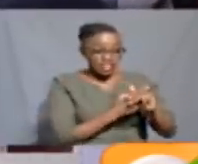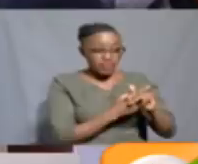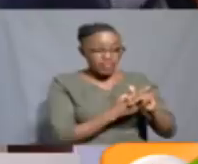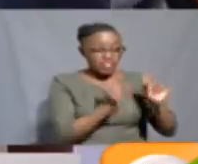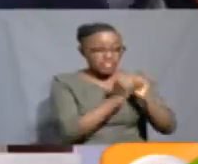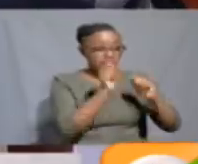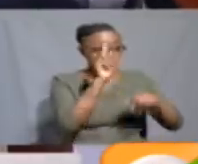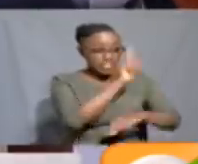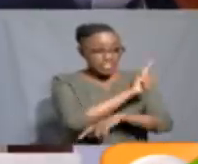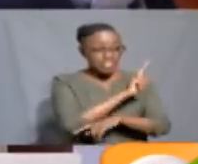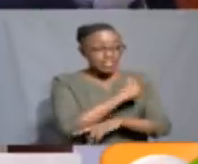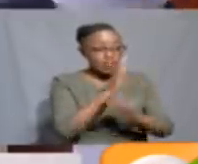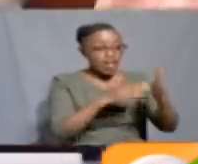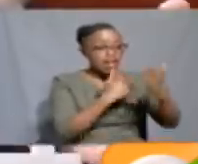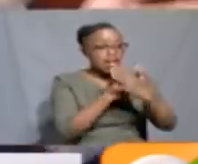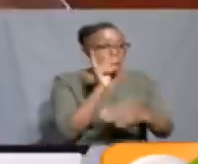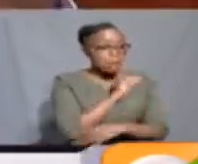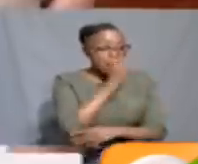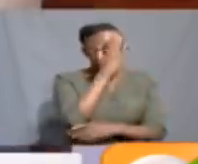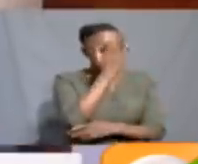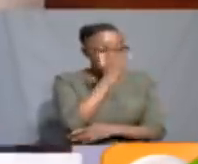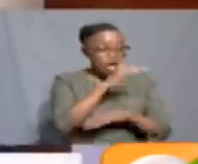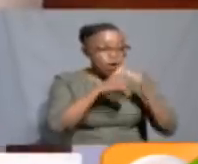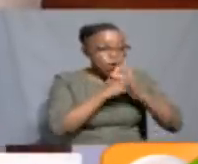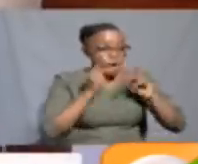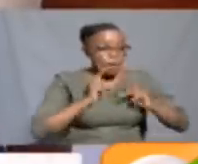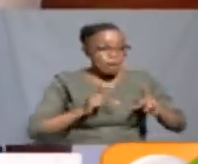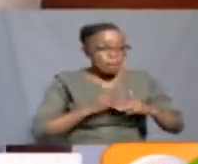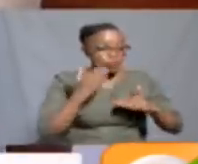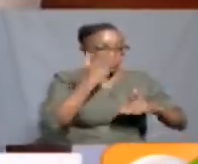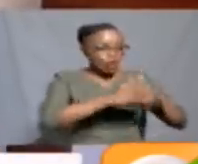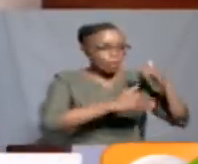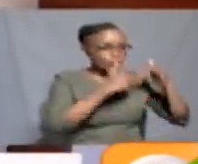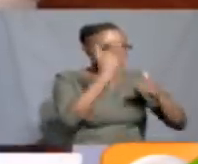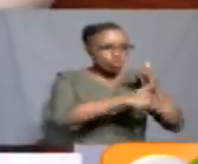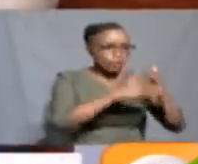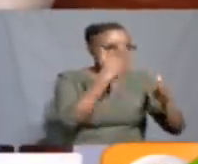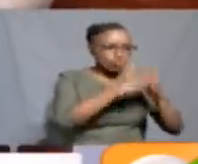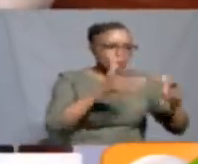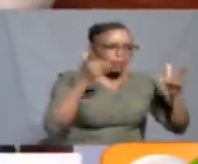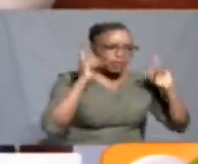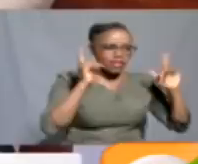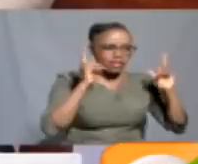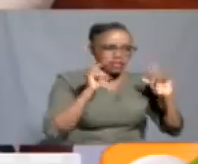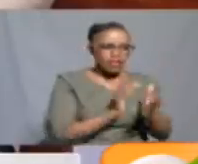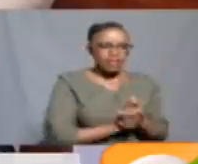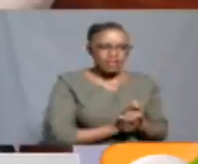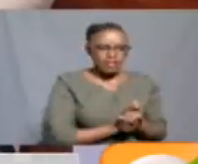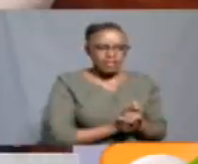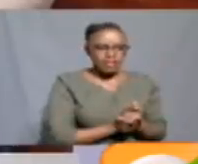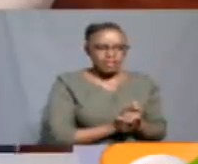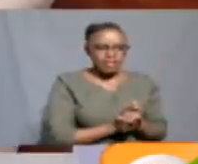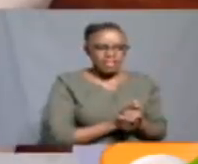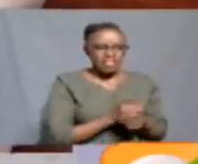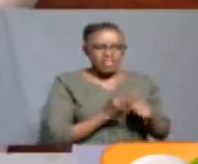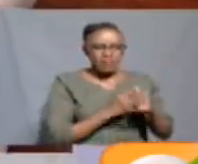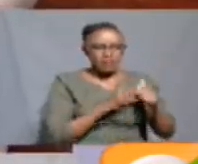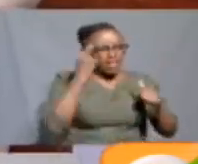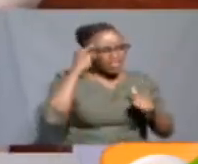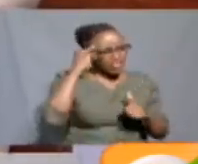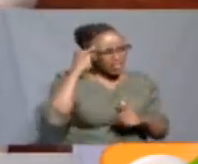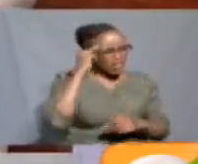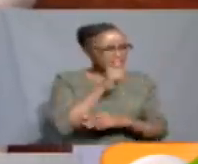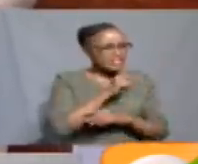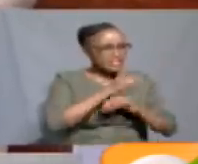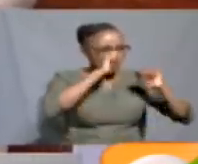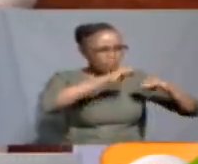10 days, it started happening. Because everybody was stopping the trucks and to get up. So I think it is